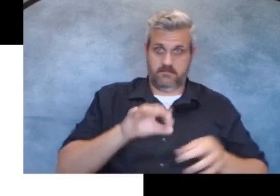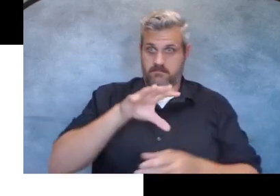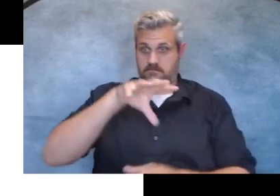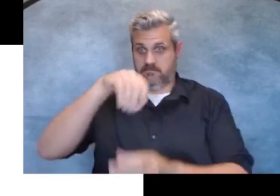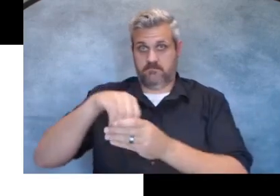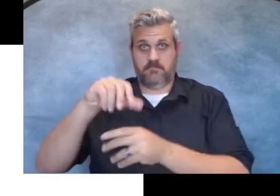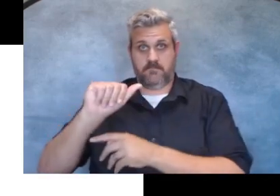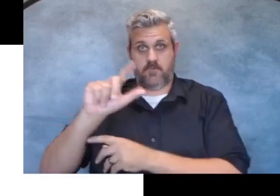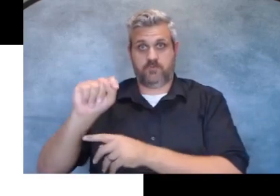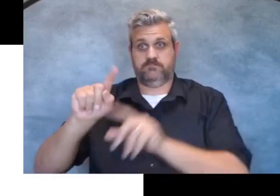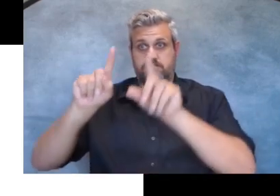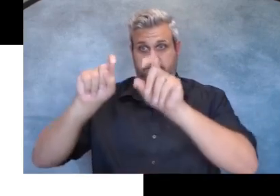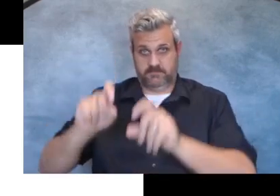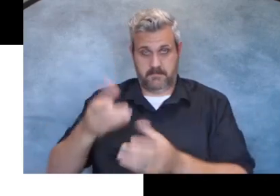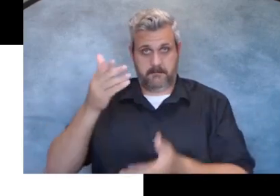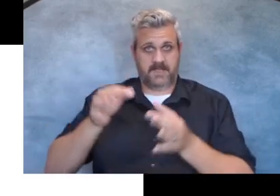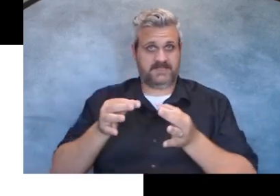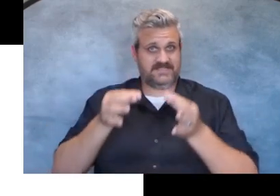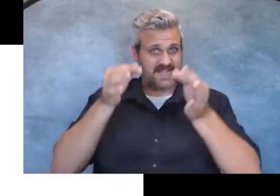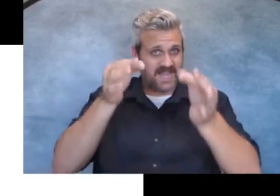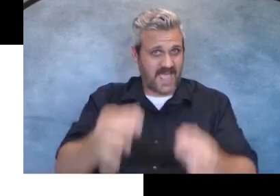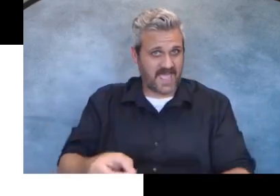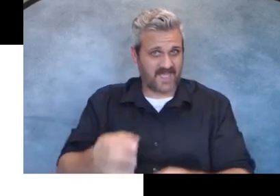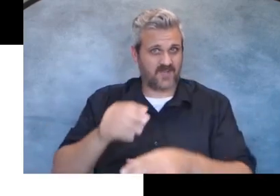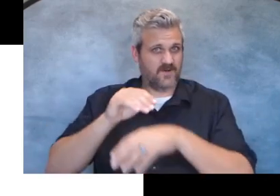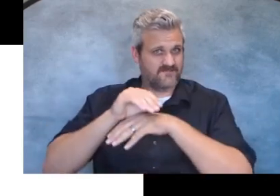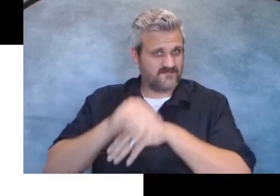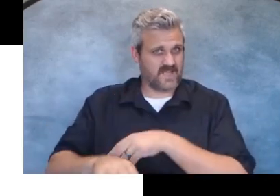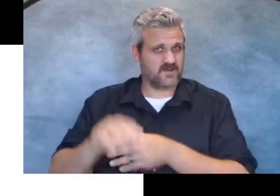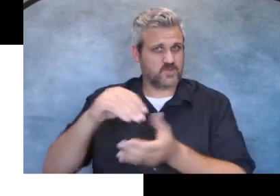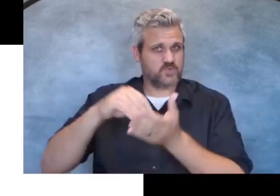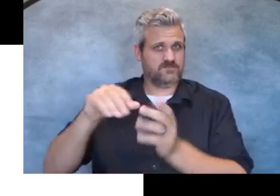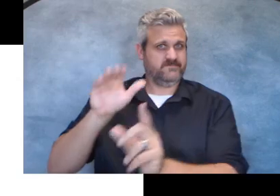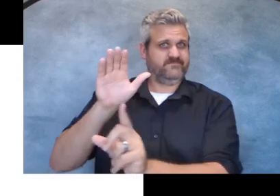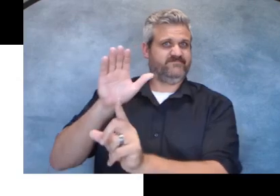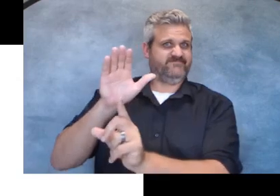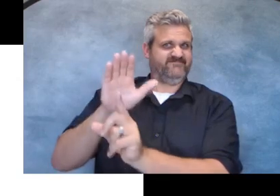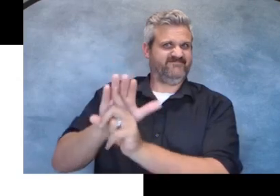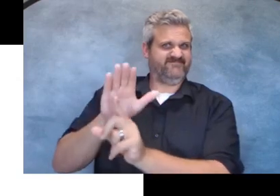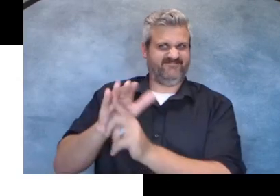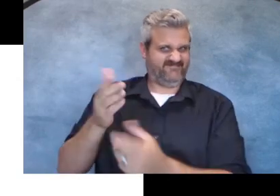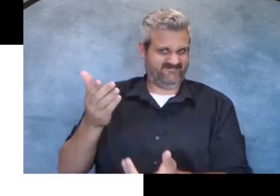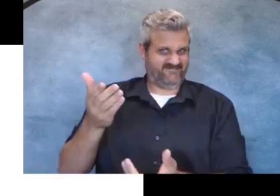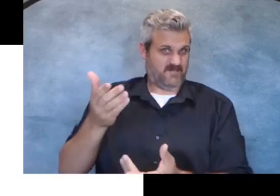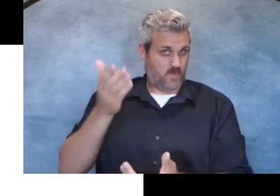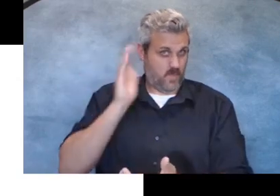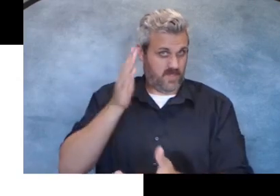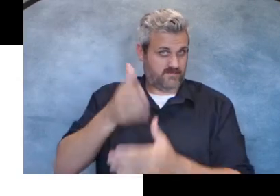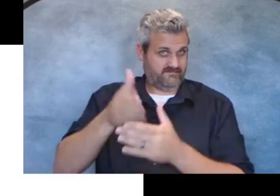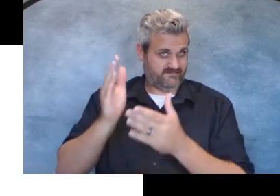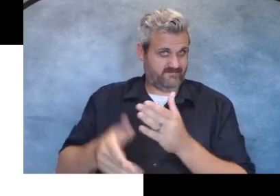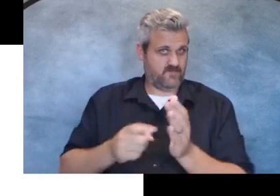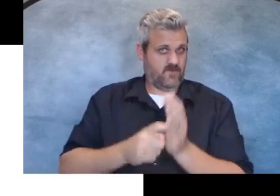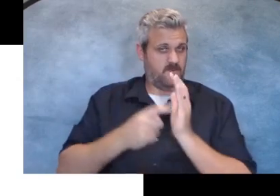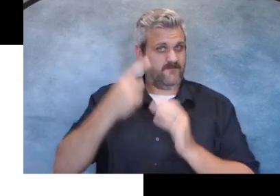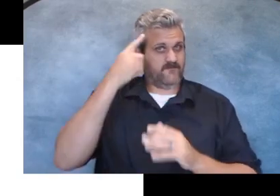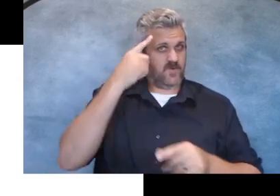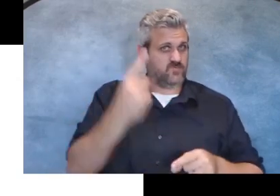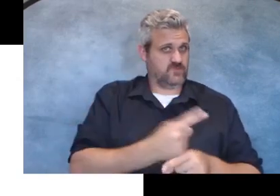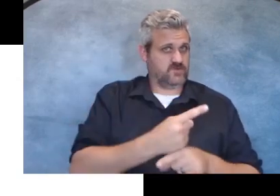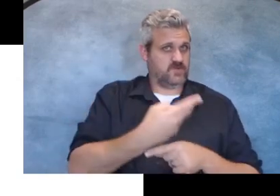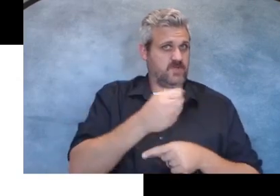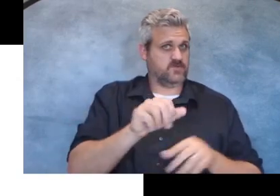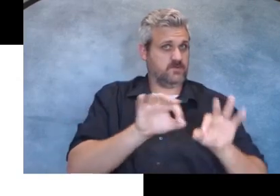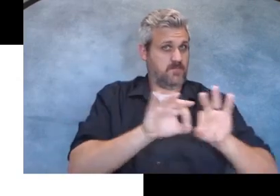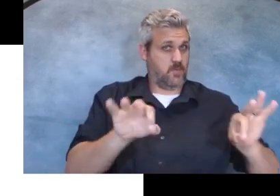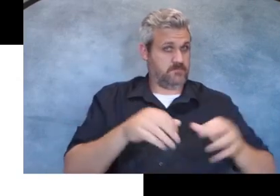in alternate assessments may delay or otherwise affect the student from completing the requirements of a regular high school